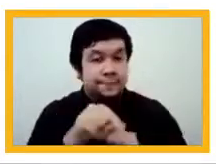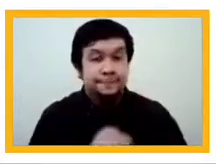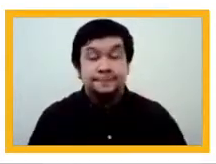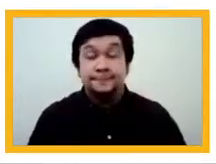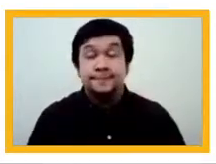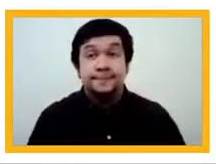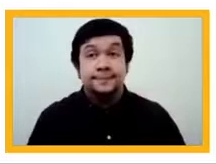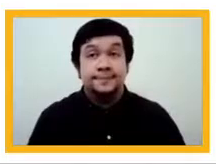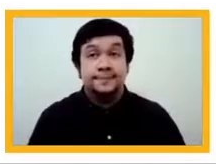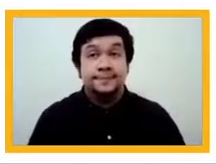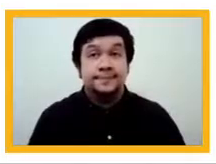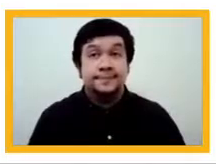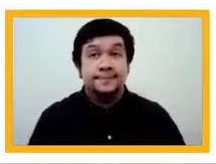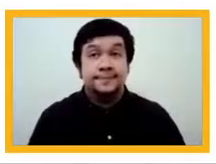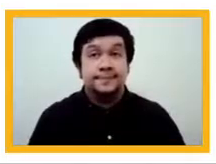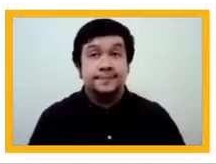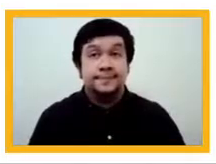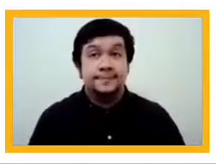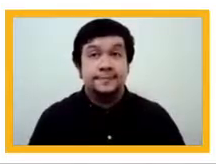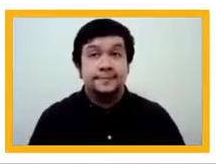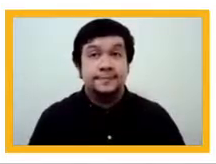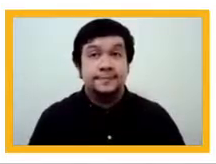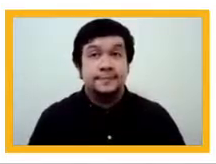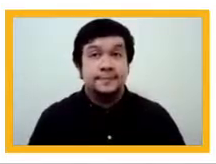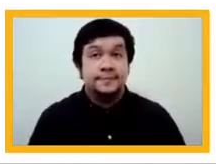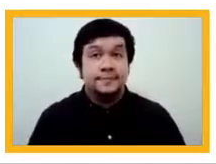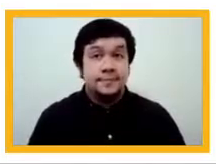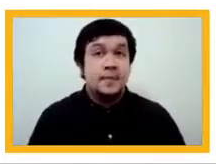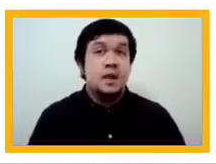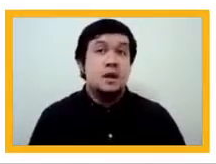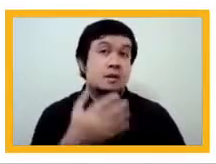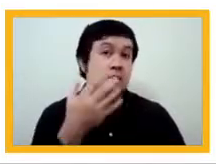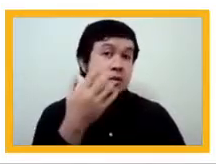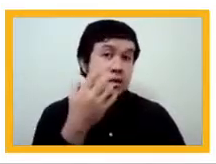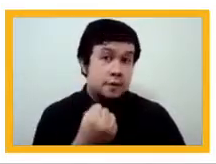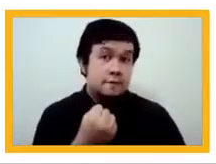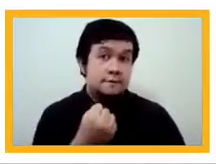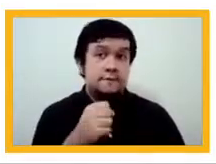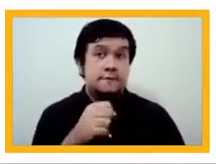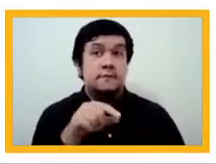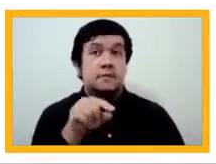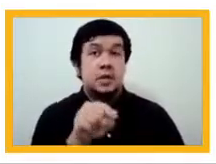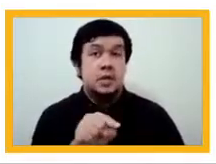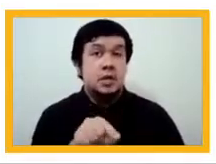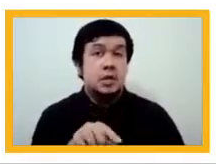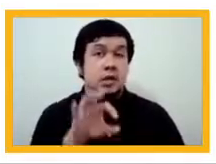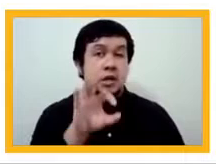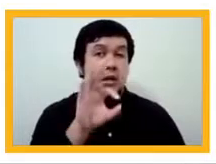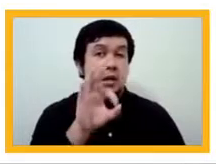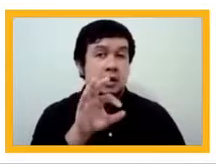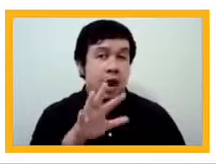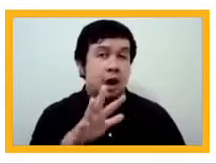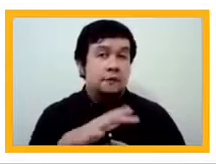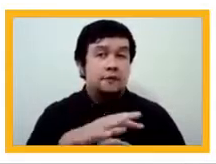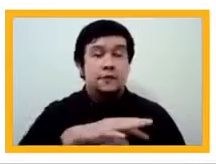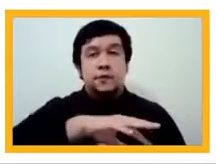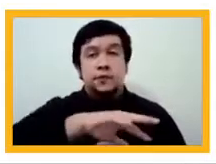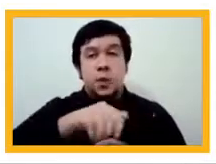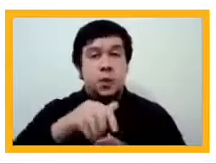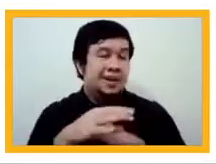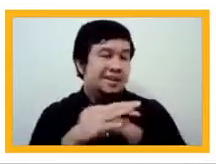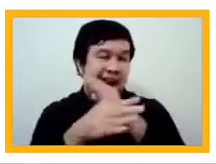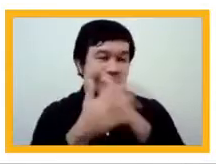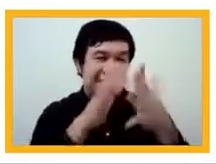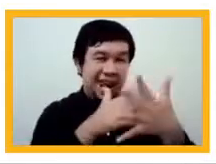a foreign minister support supporting program for developing countries. So using that aid program, I think